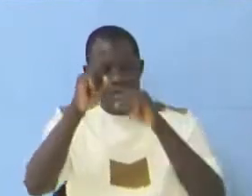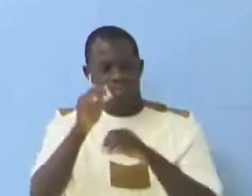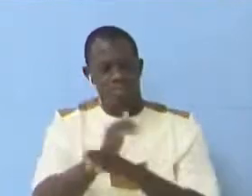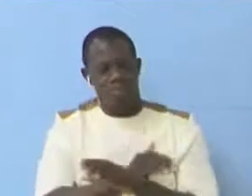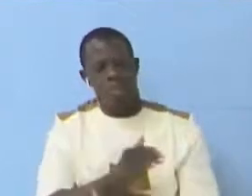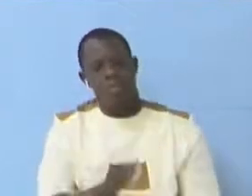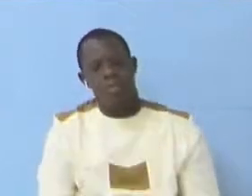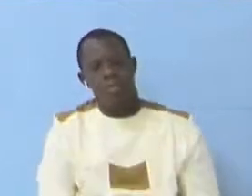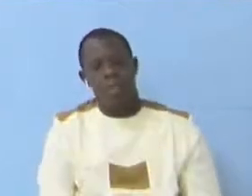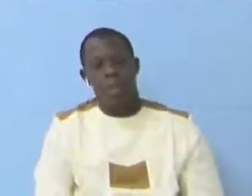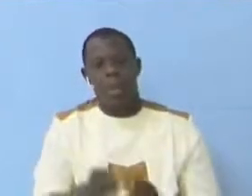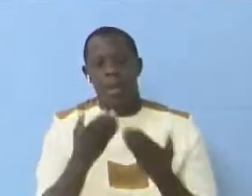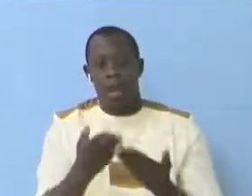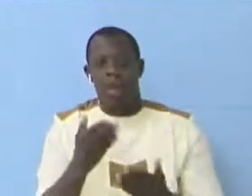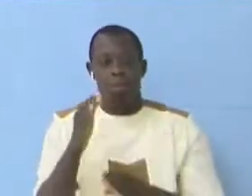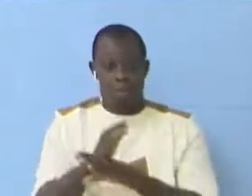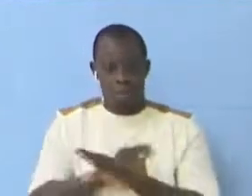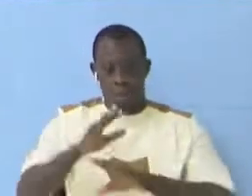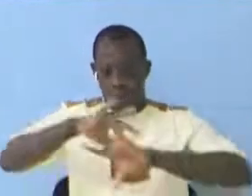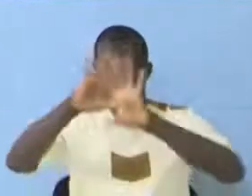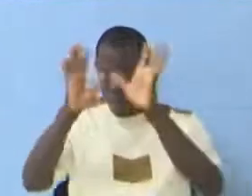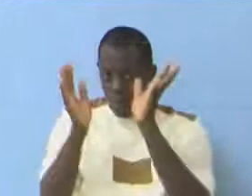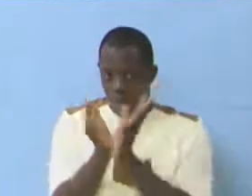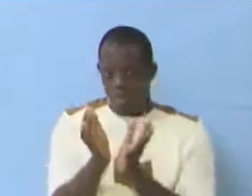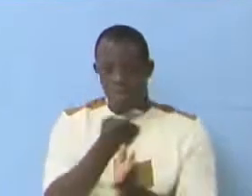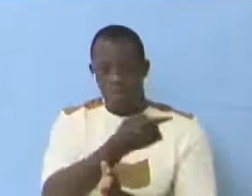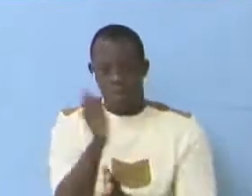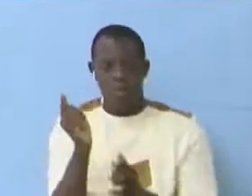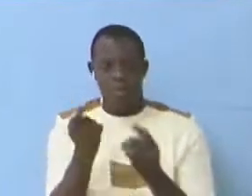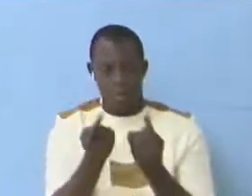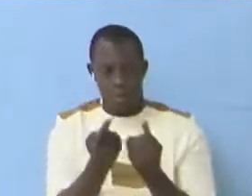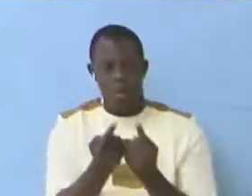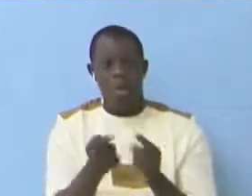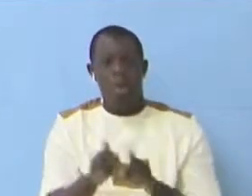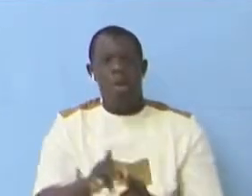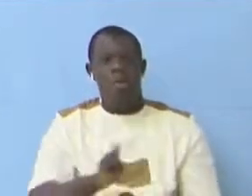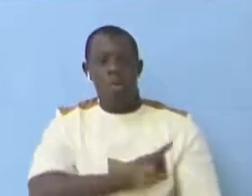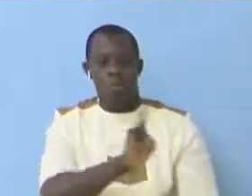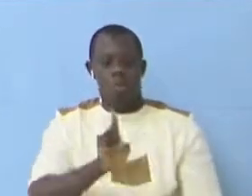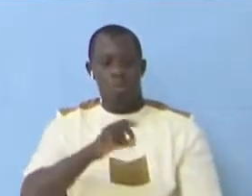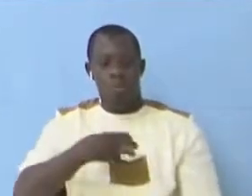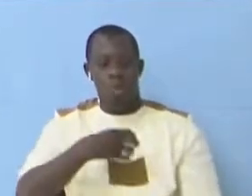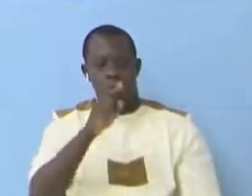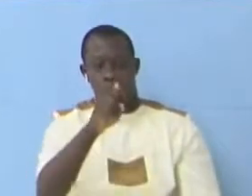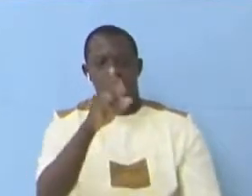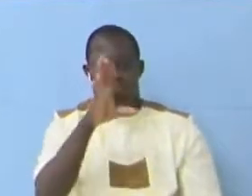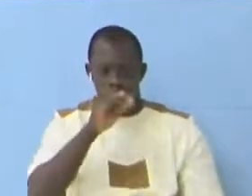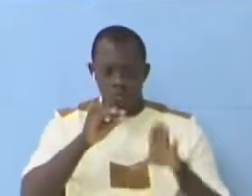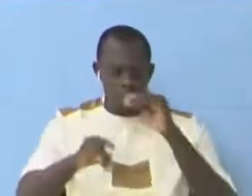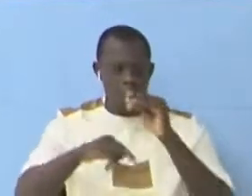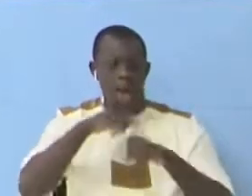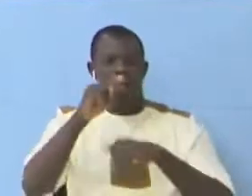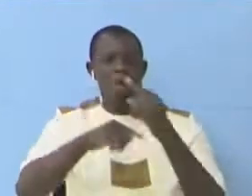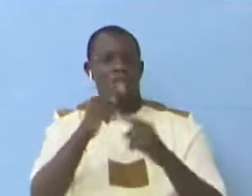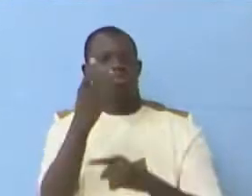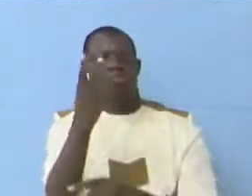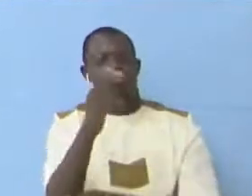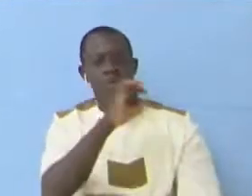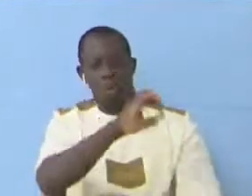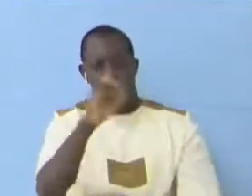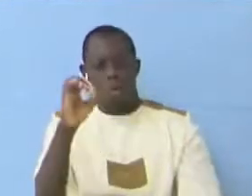But before all that, waaye balaa loolu yëpp. we would want you to talk about the